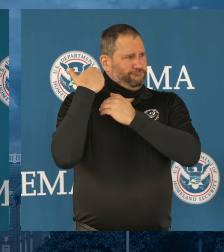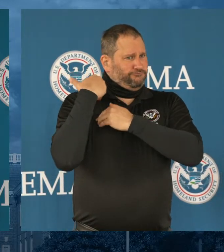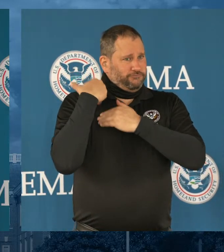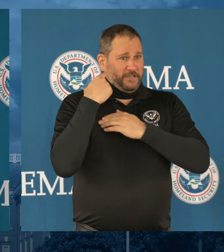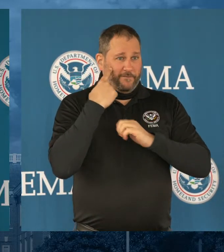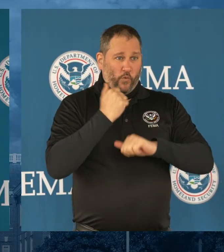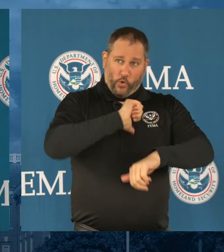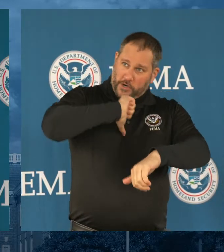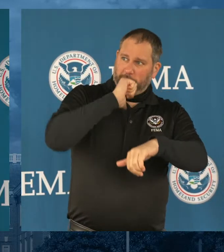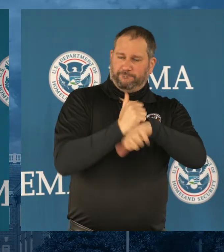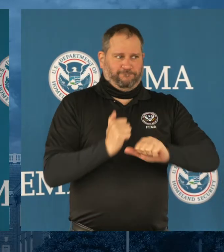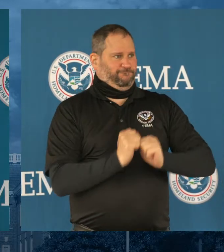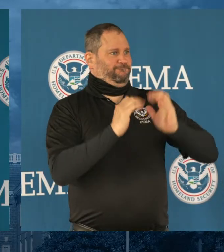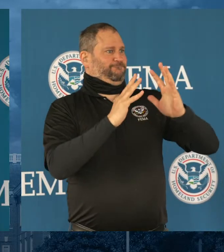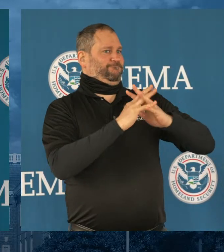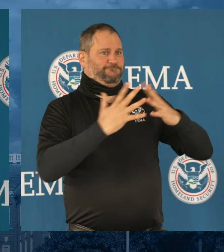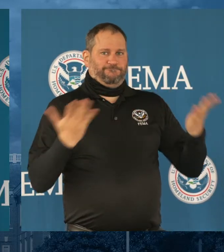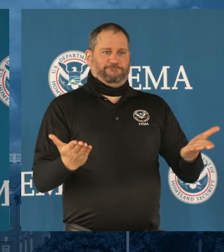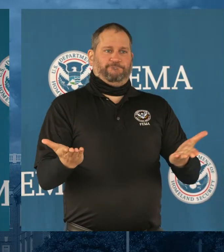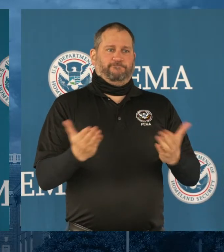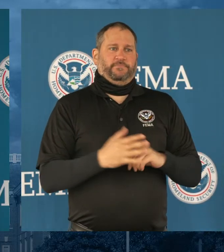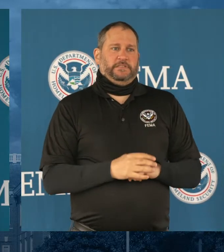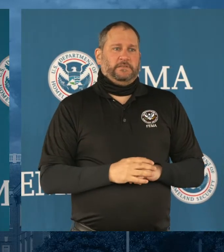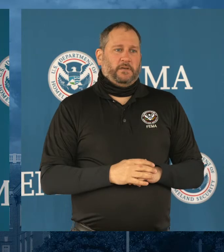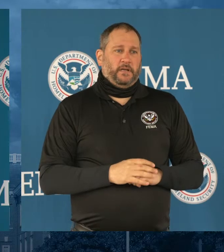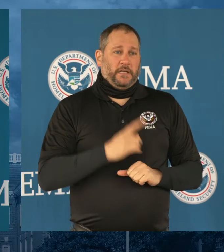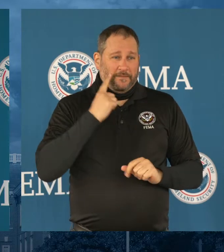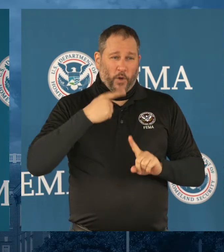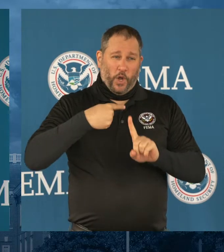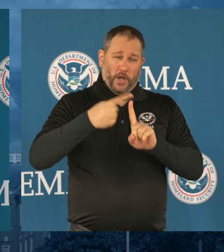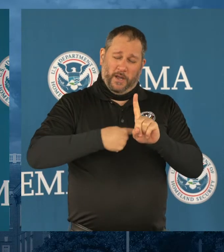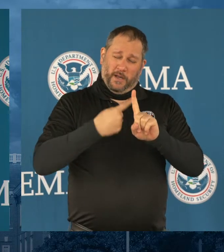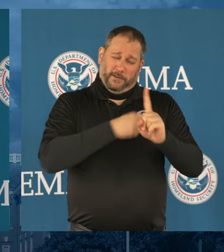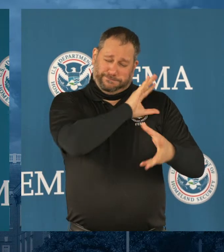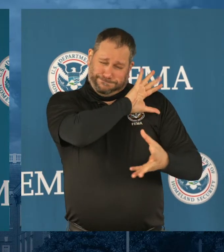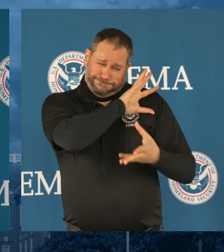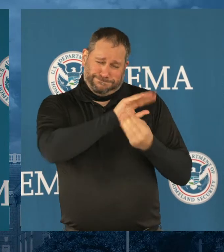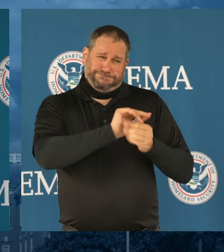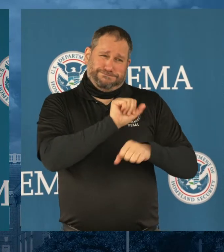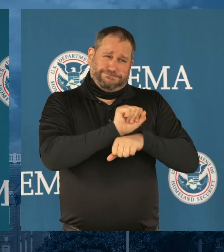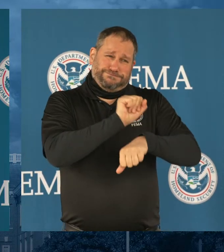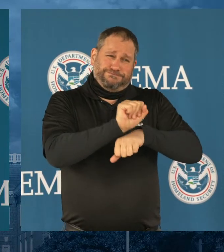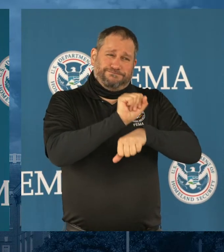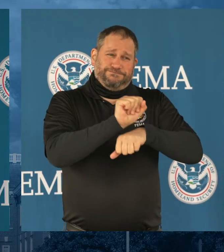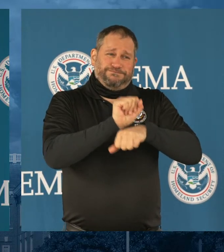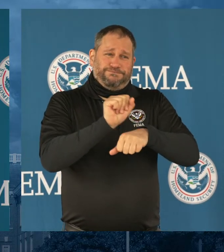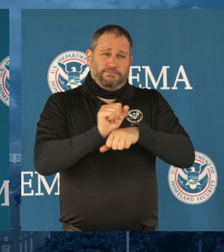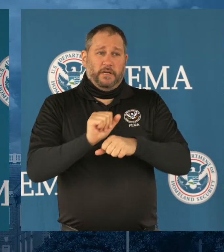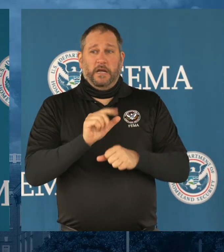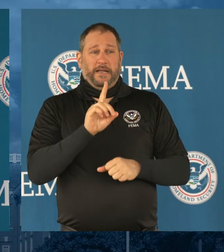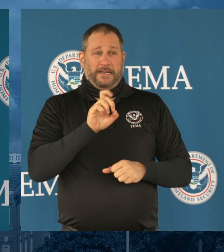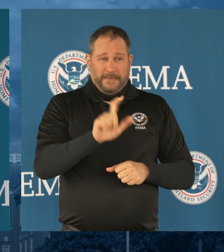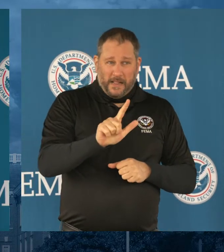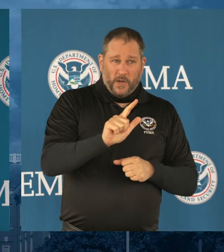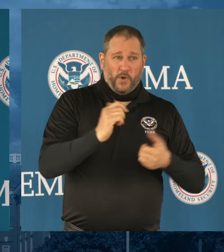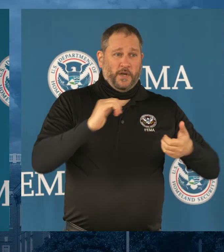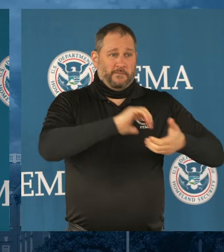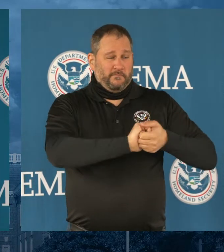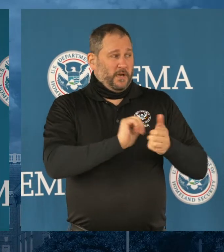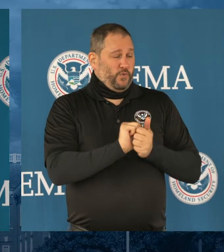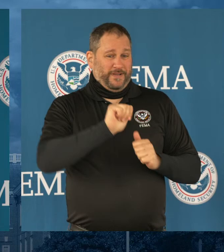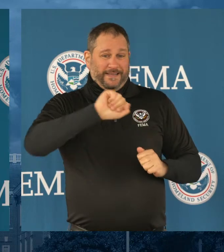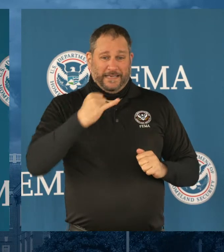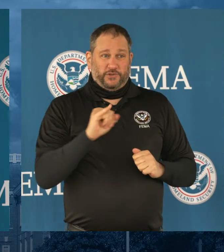up, who's been responsible for months now working with the state of Delaware, working with AJ and his team, who I